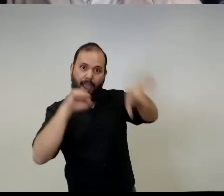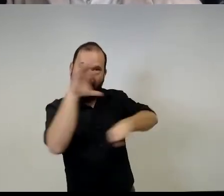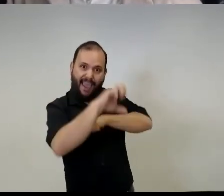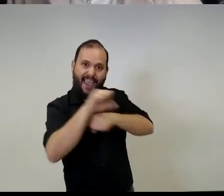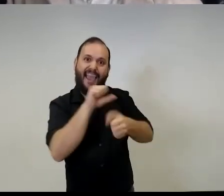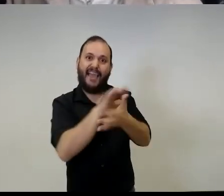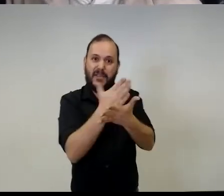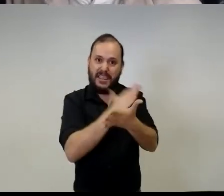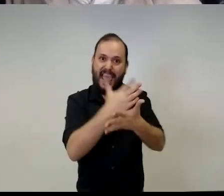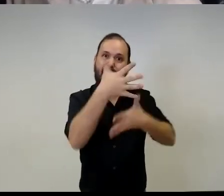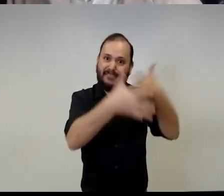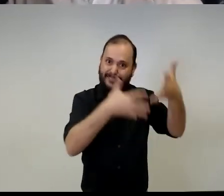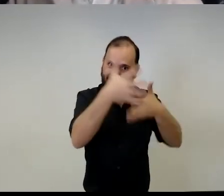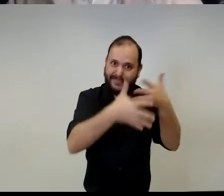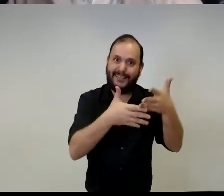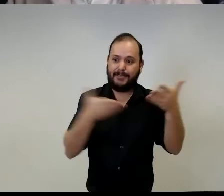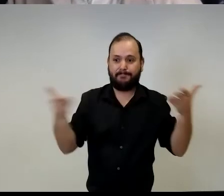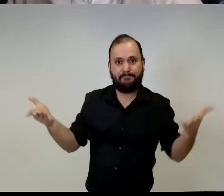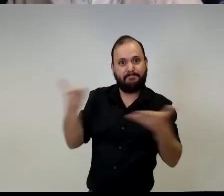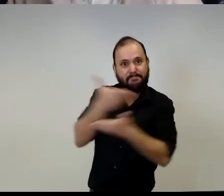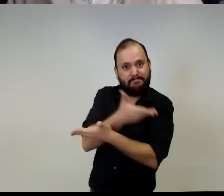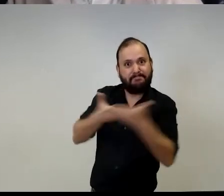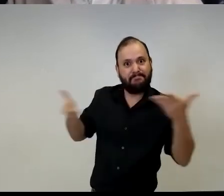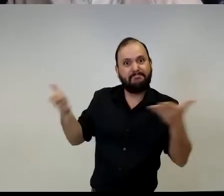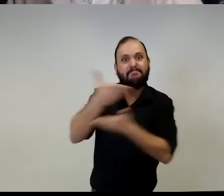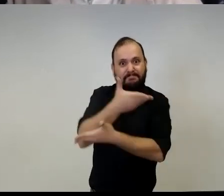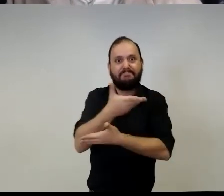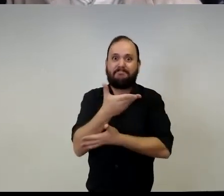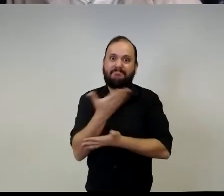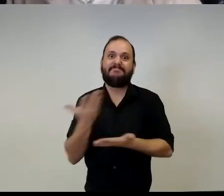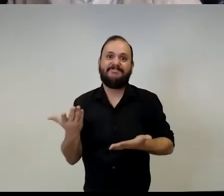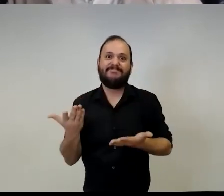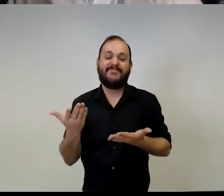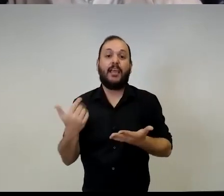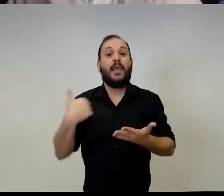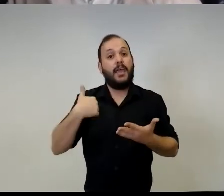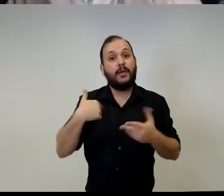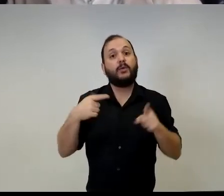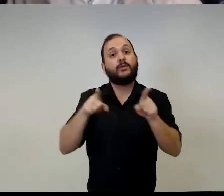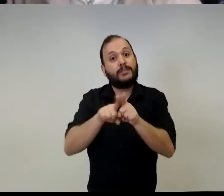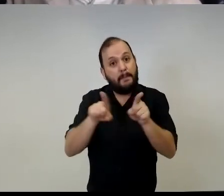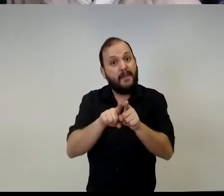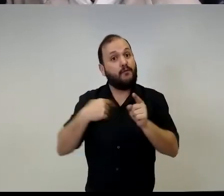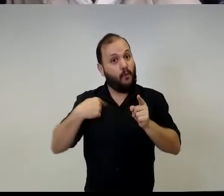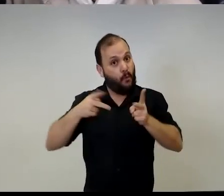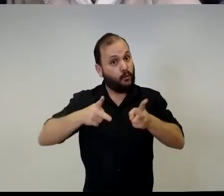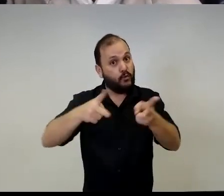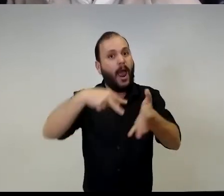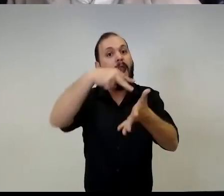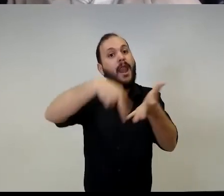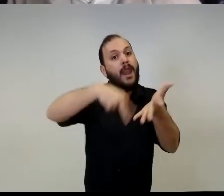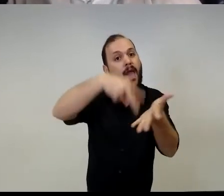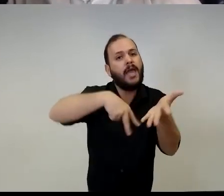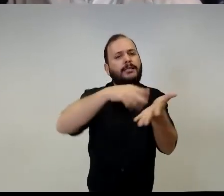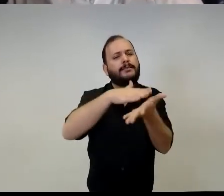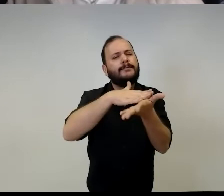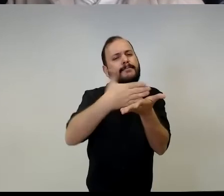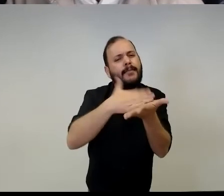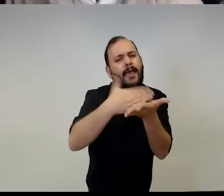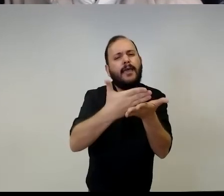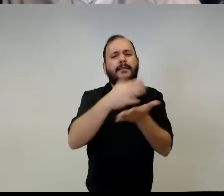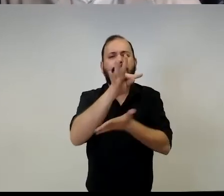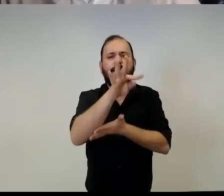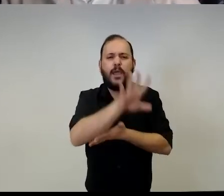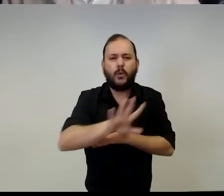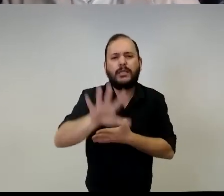in cooperative collaboration. I will continue to read sign language interpreting literature and to